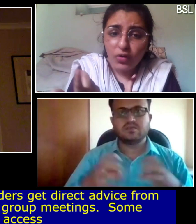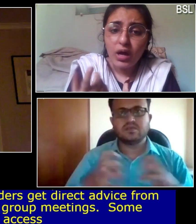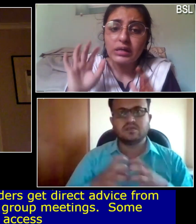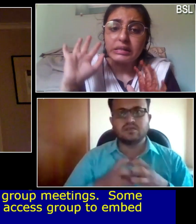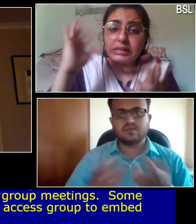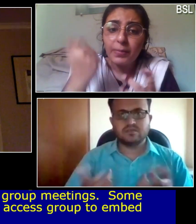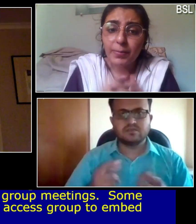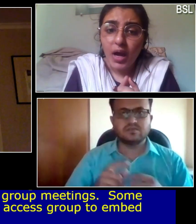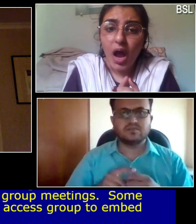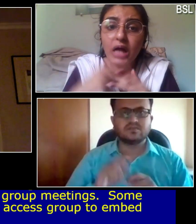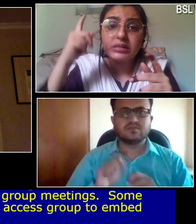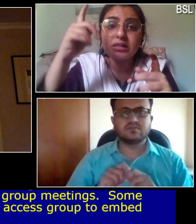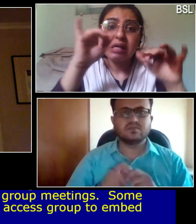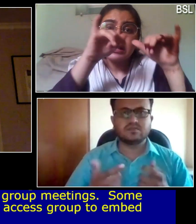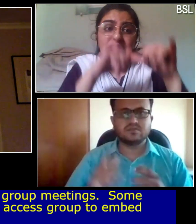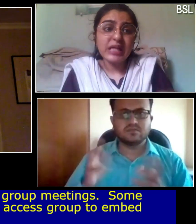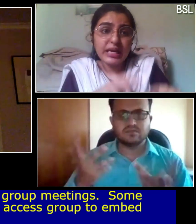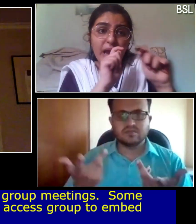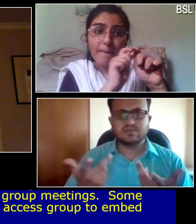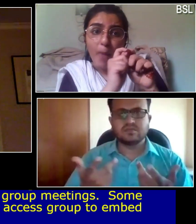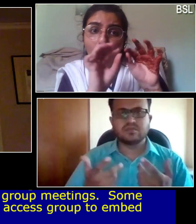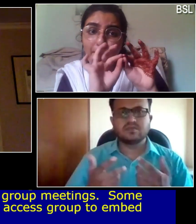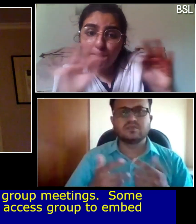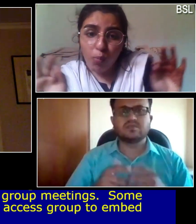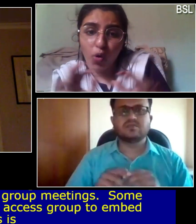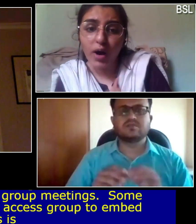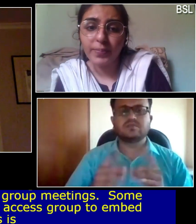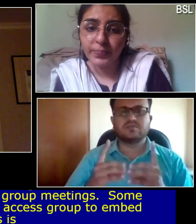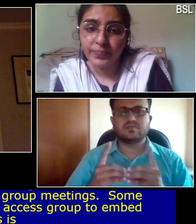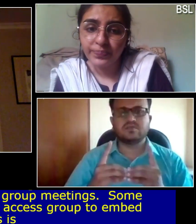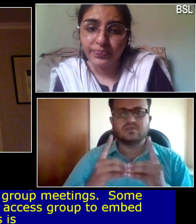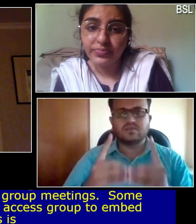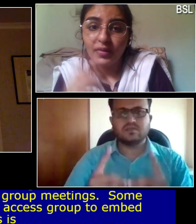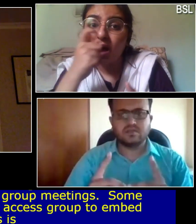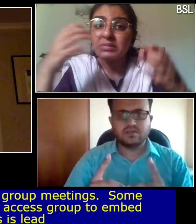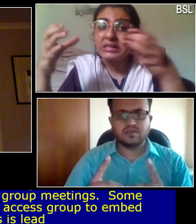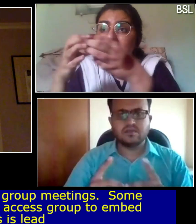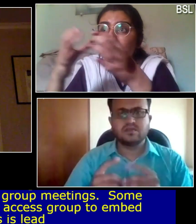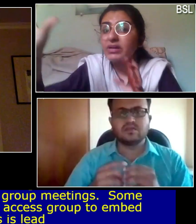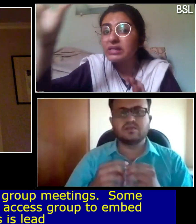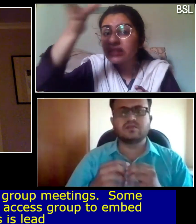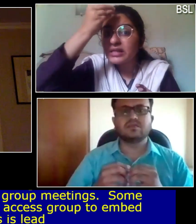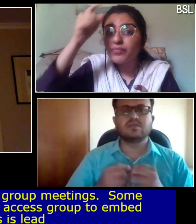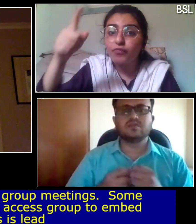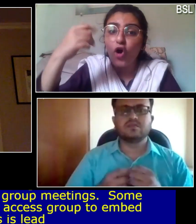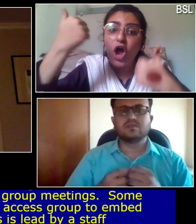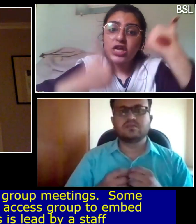work. This is led by a staff accessibility champion.